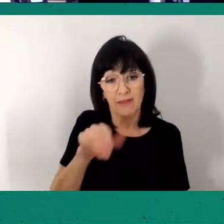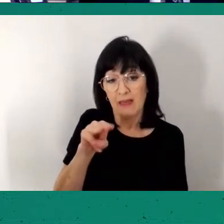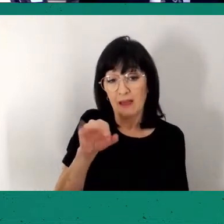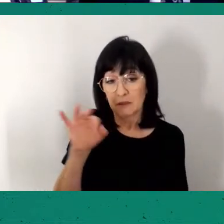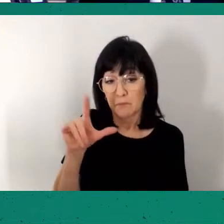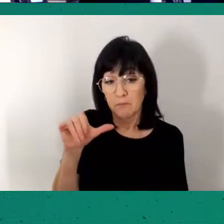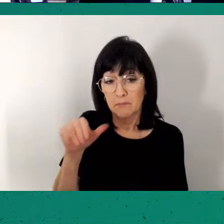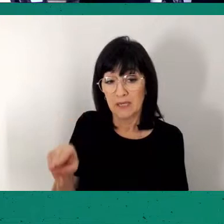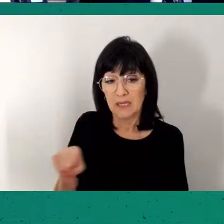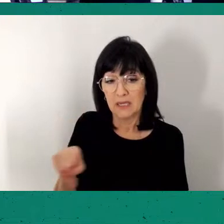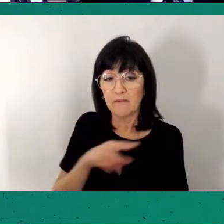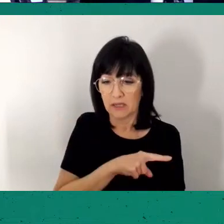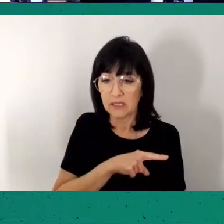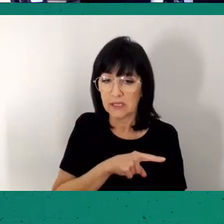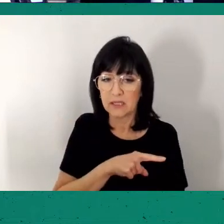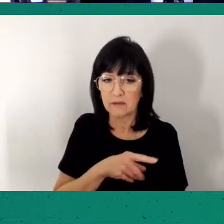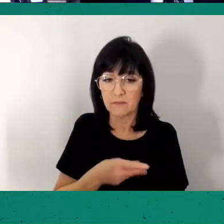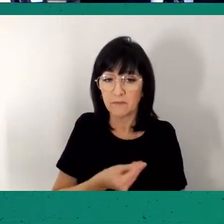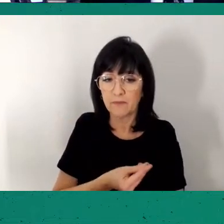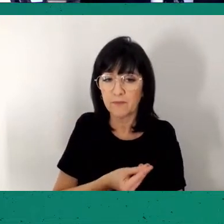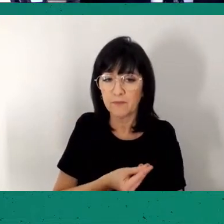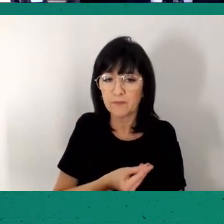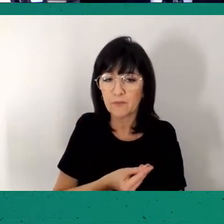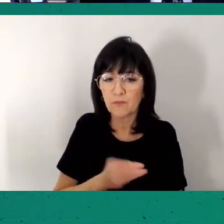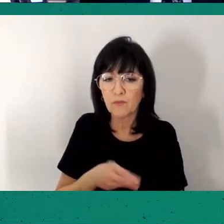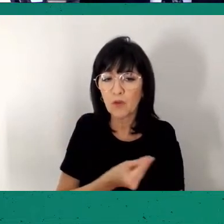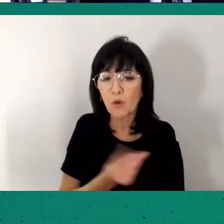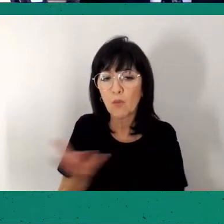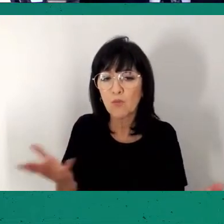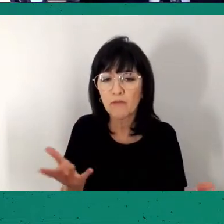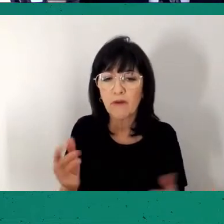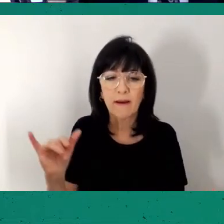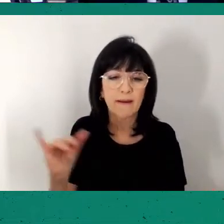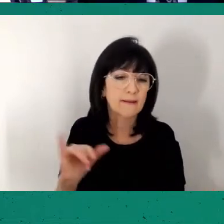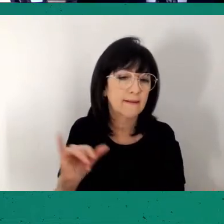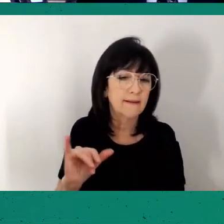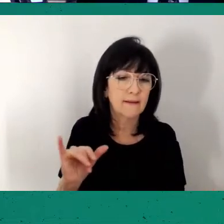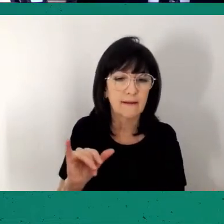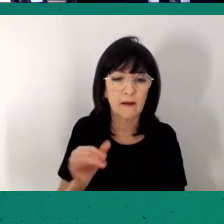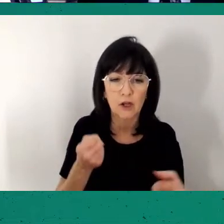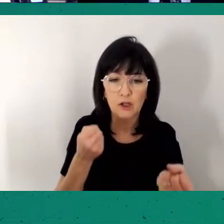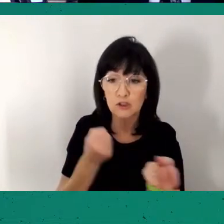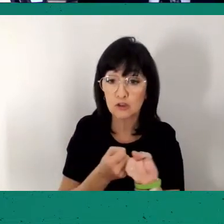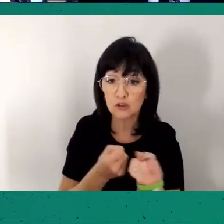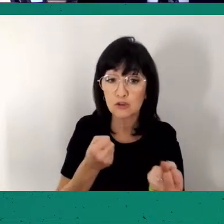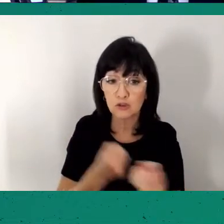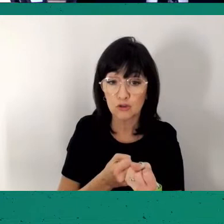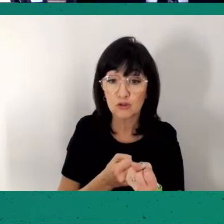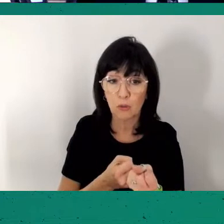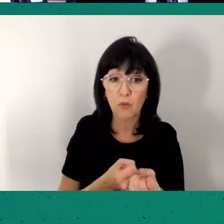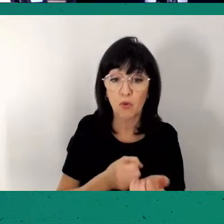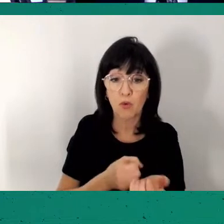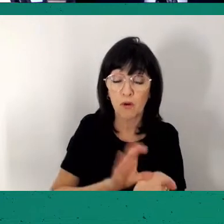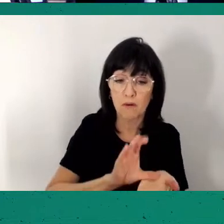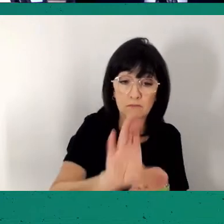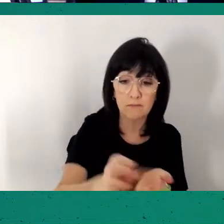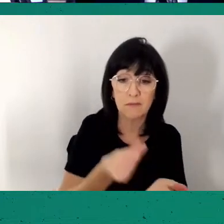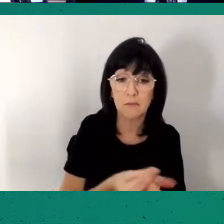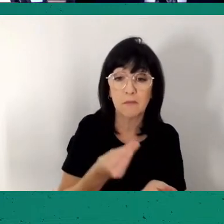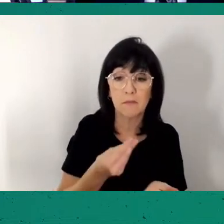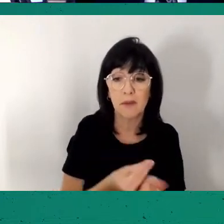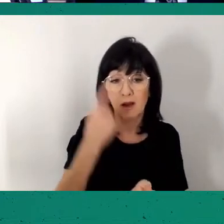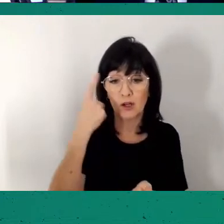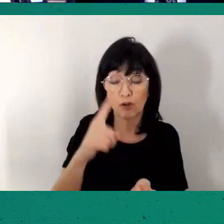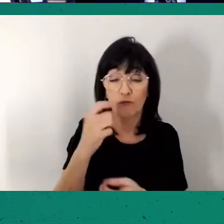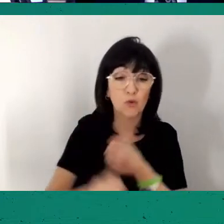provided restitution, or a restitution for years of unpaid service.